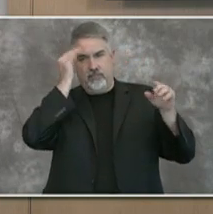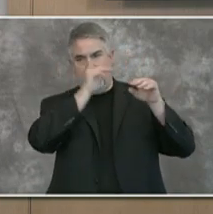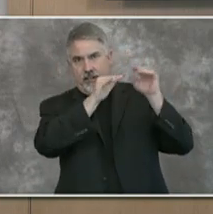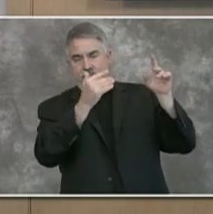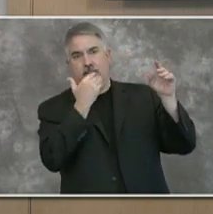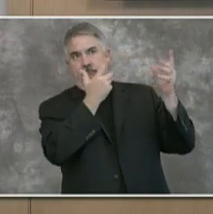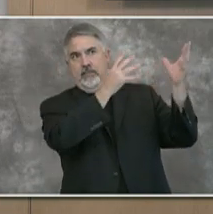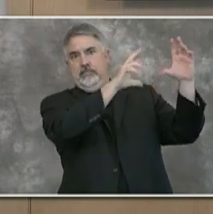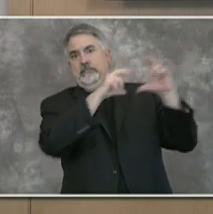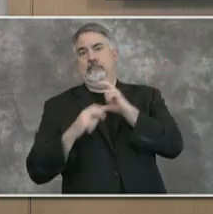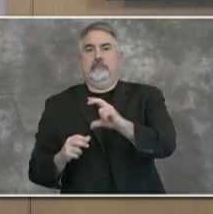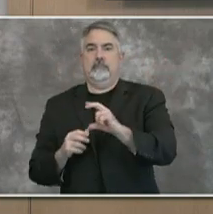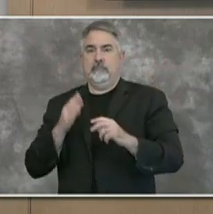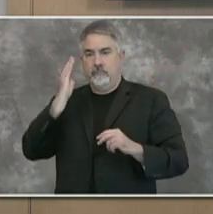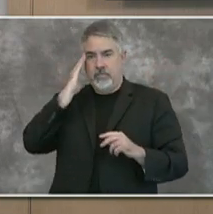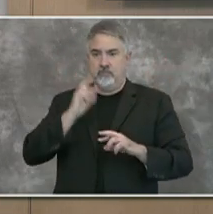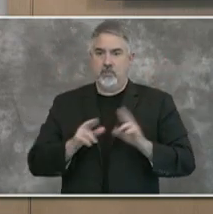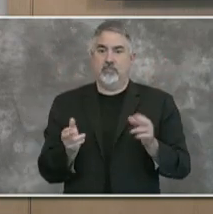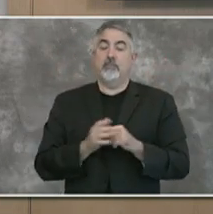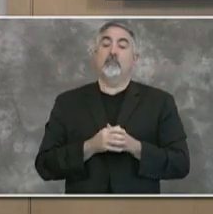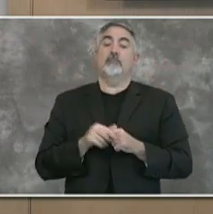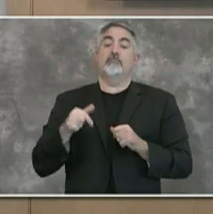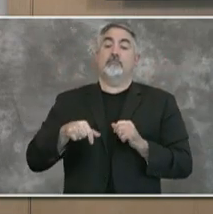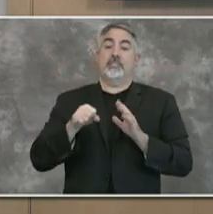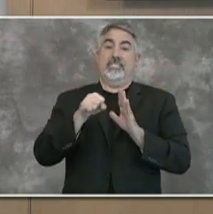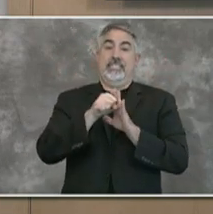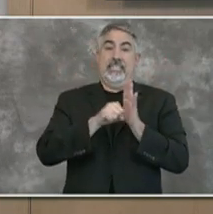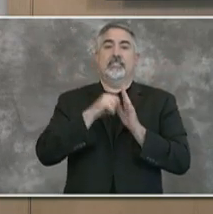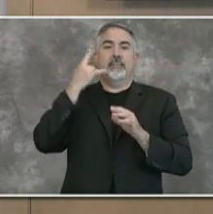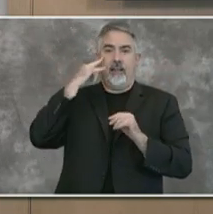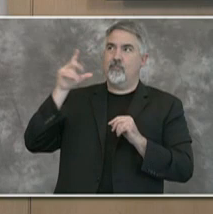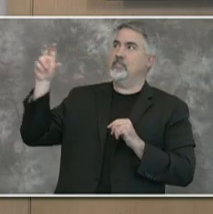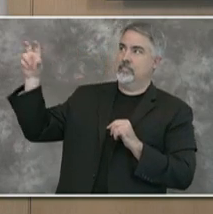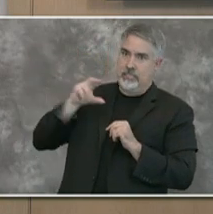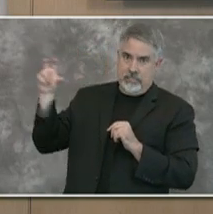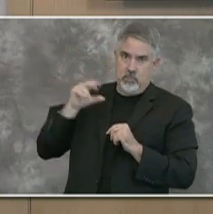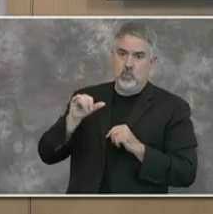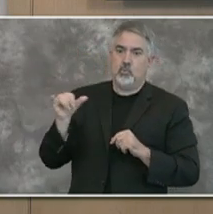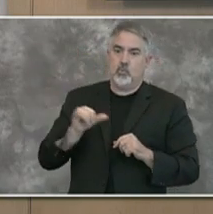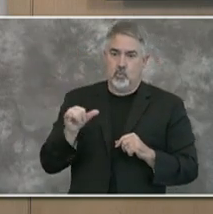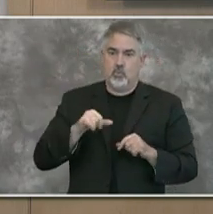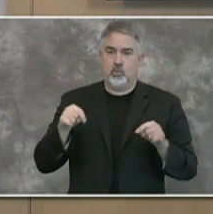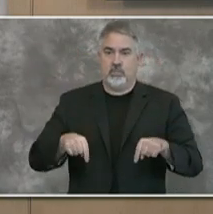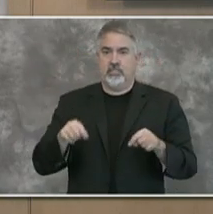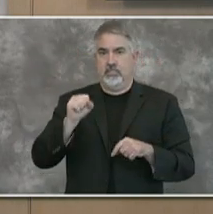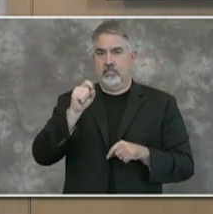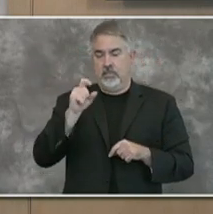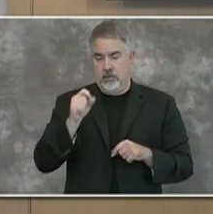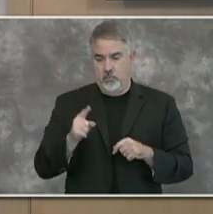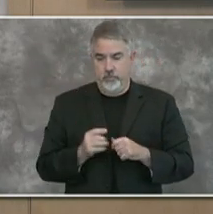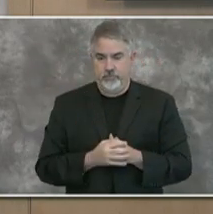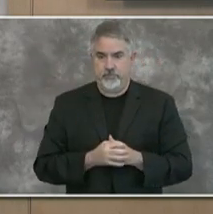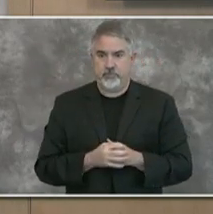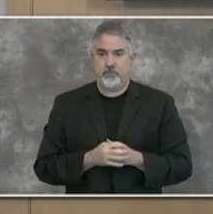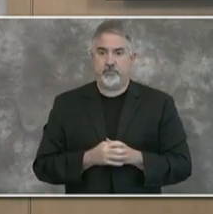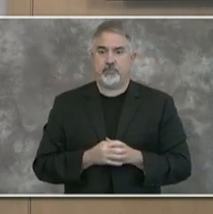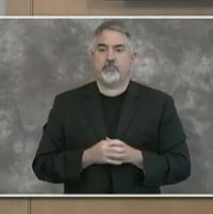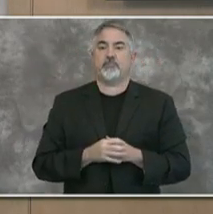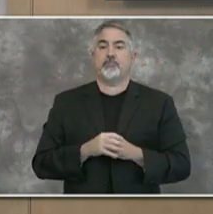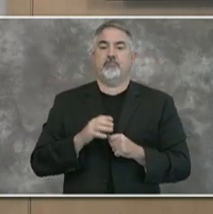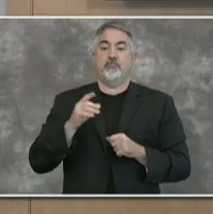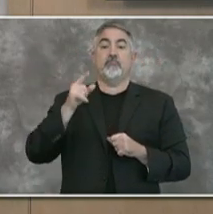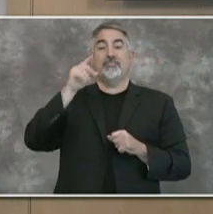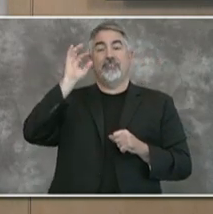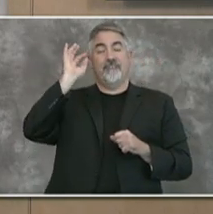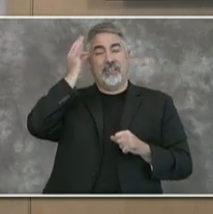very grateful for the state of California for allocating it to us here in San Diego County, and so the federal medical station will be on